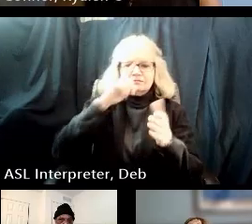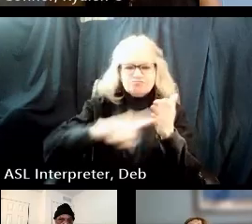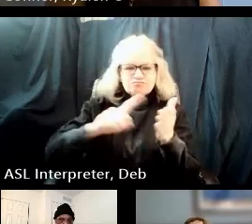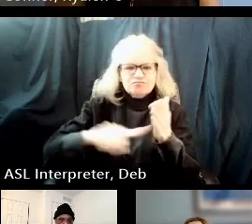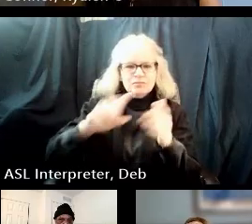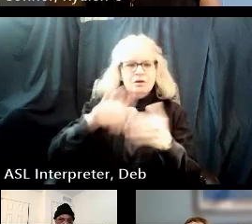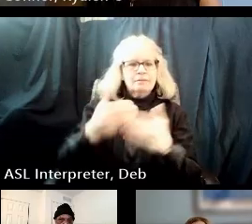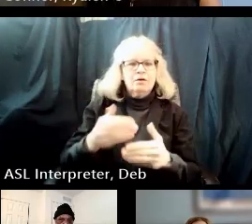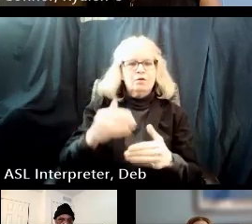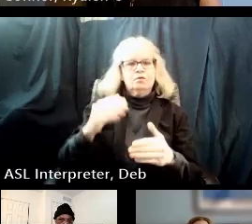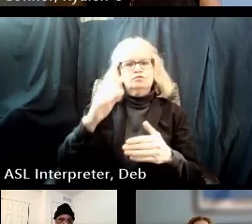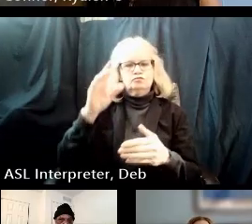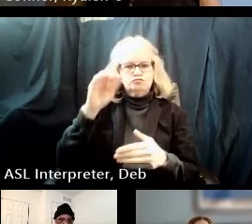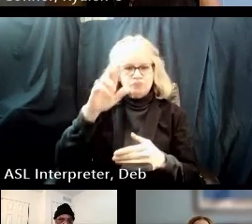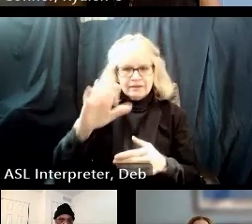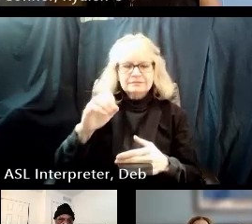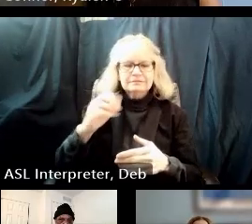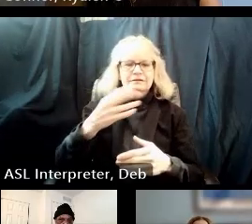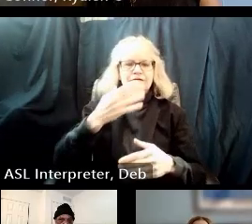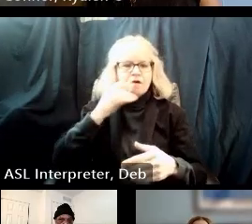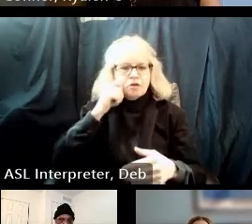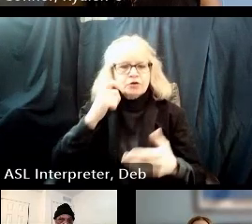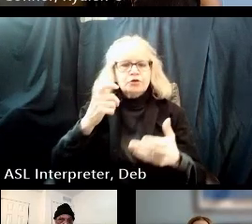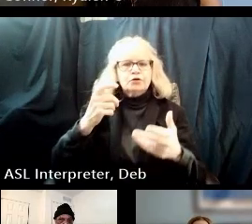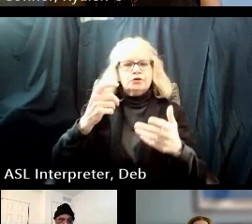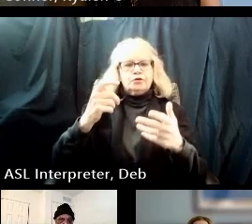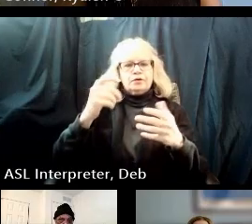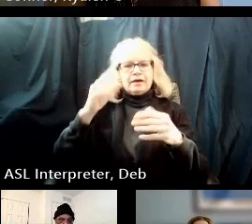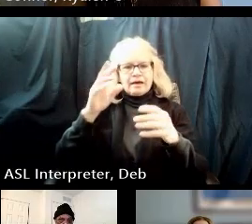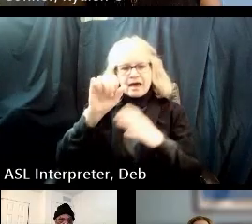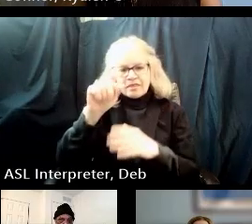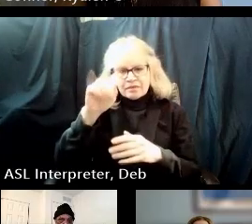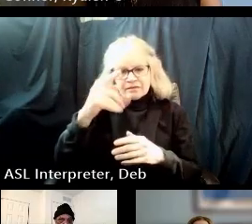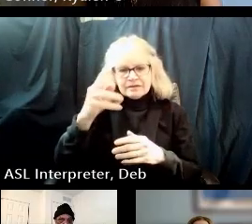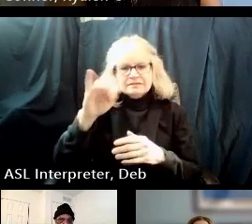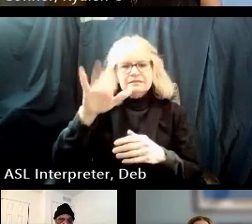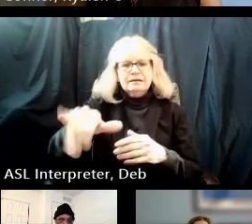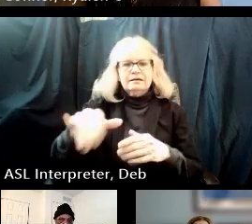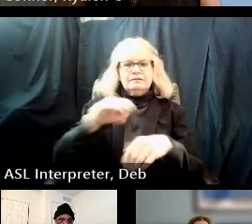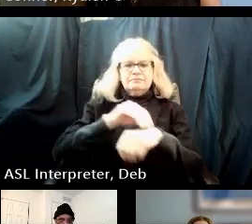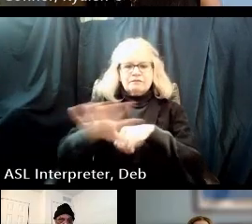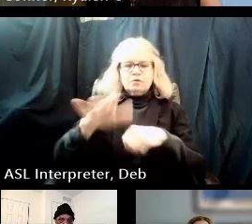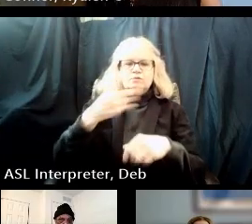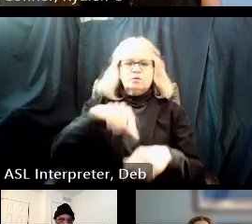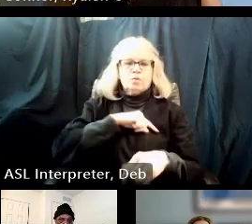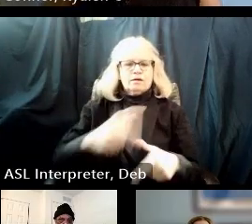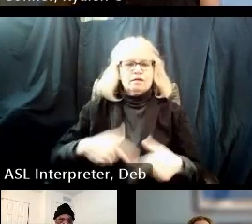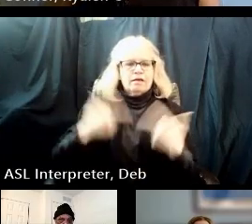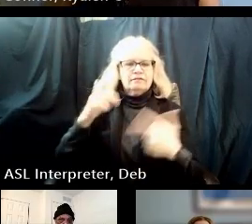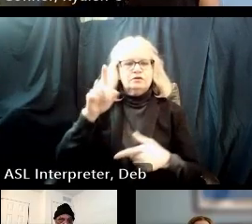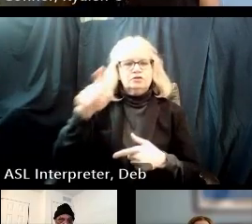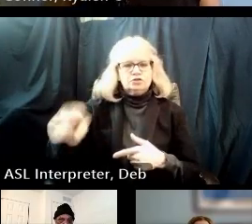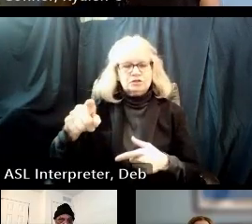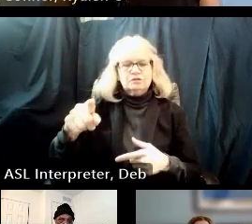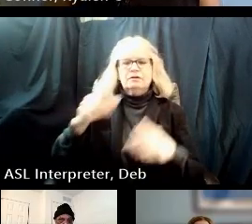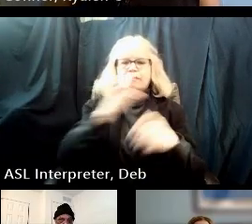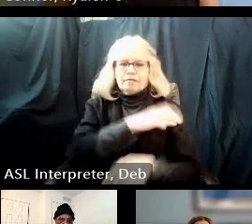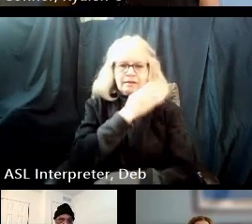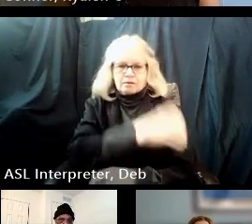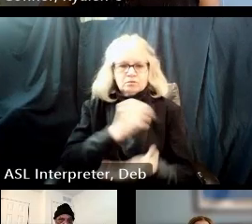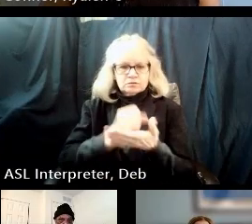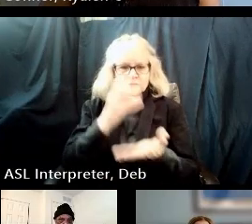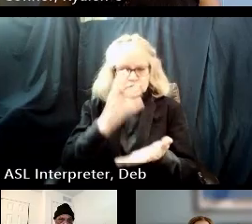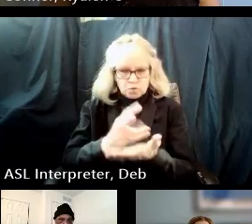color, ethnicity, and their influence on quality of life. Dr. Connor is a clinical social worker by profession. She is the